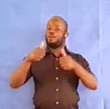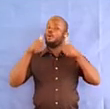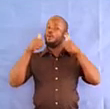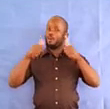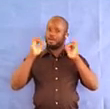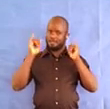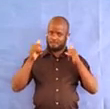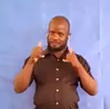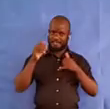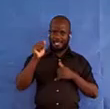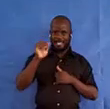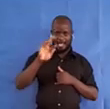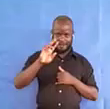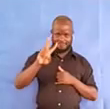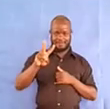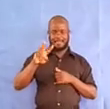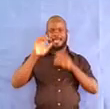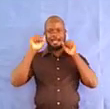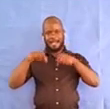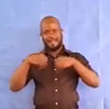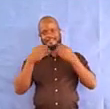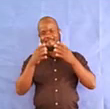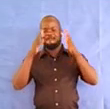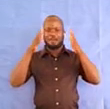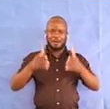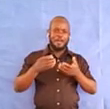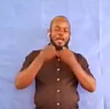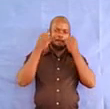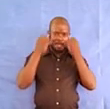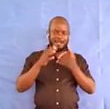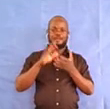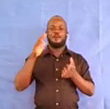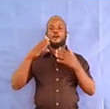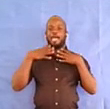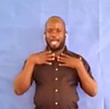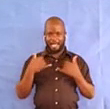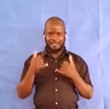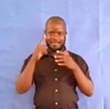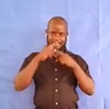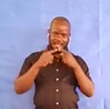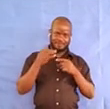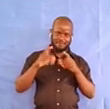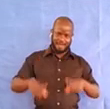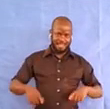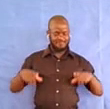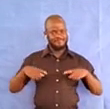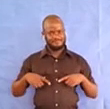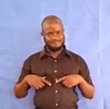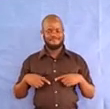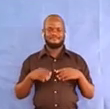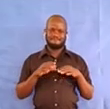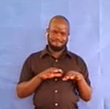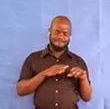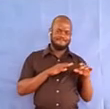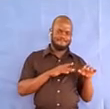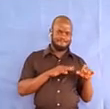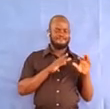the future. The good news is that ARVs can give a person many more healthy years of life.